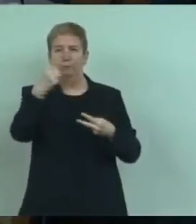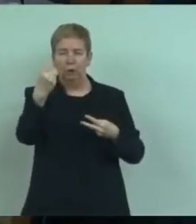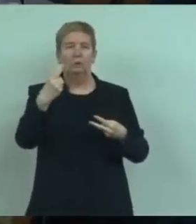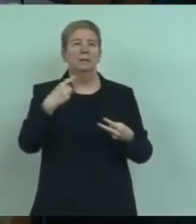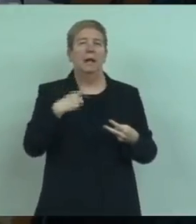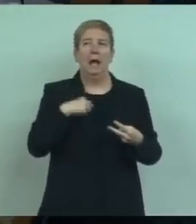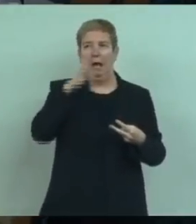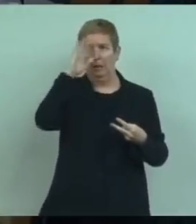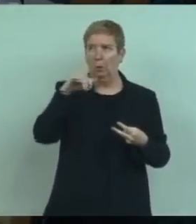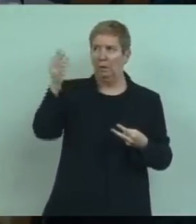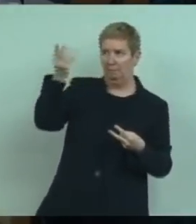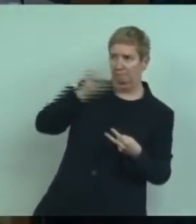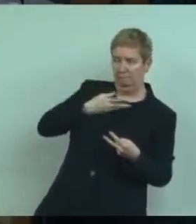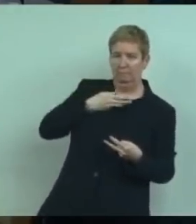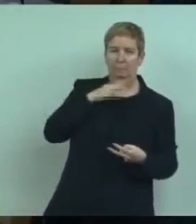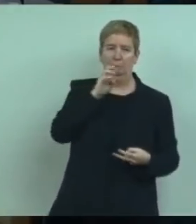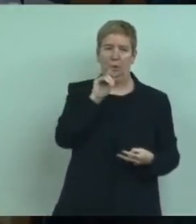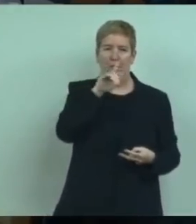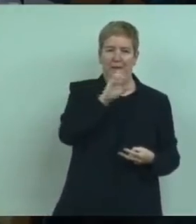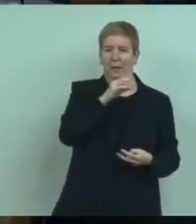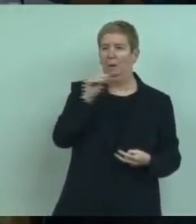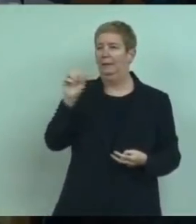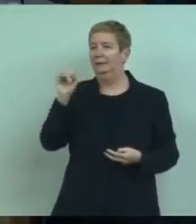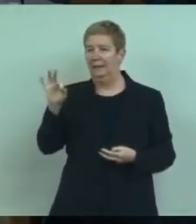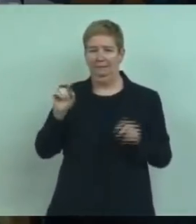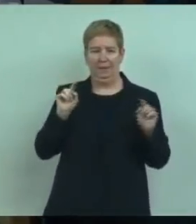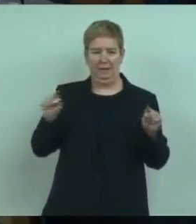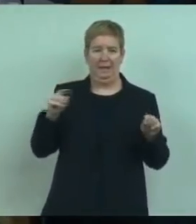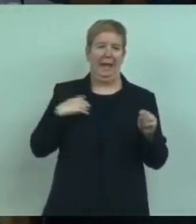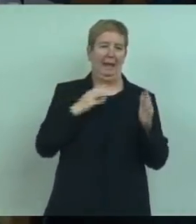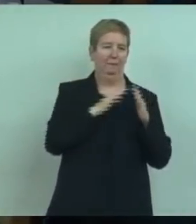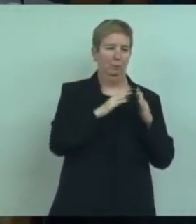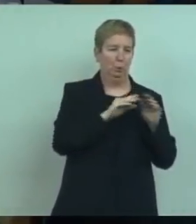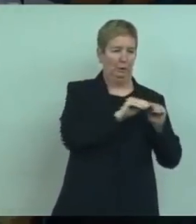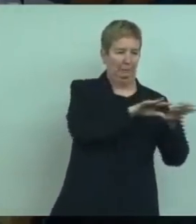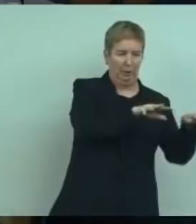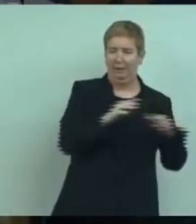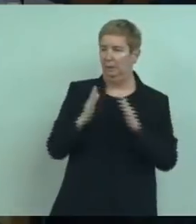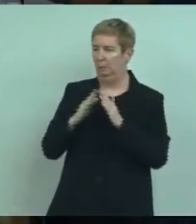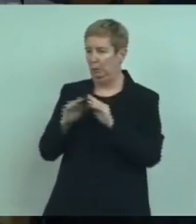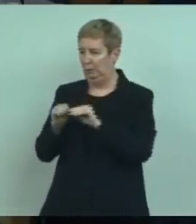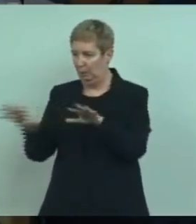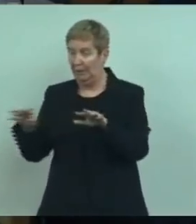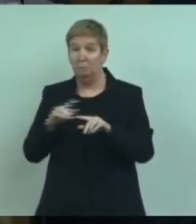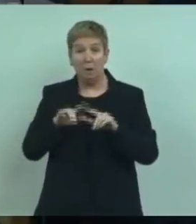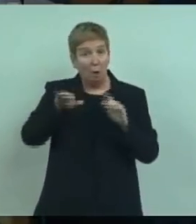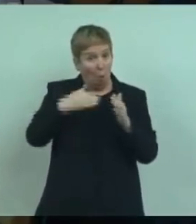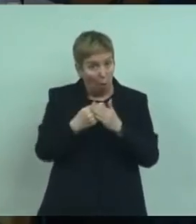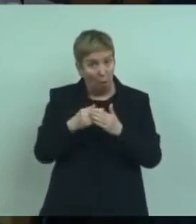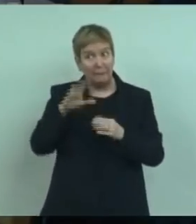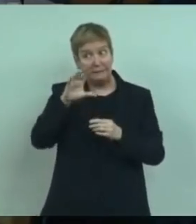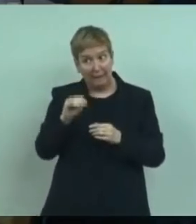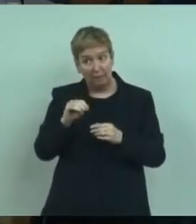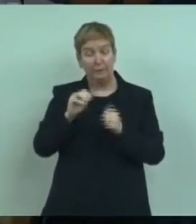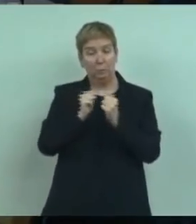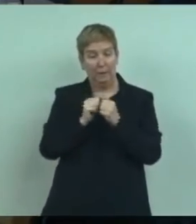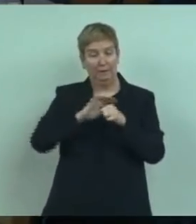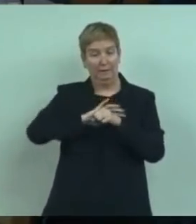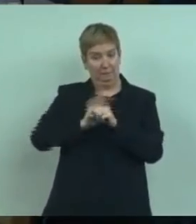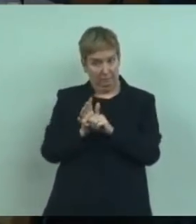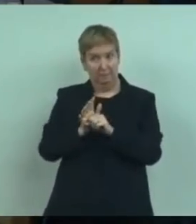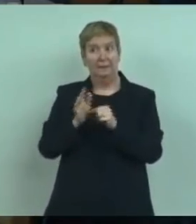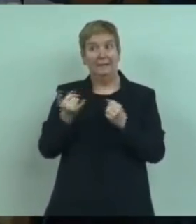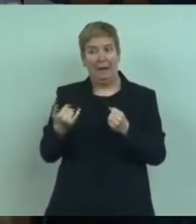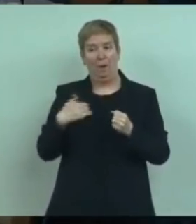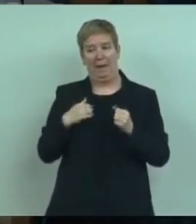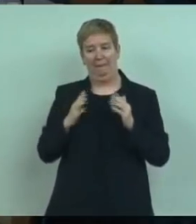told in the past Bernalillo and Santa Fe counties have community spread, but I'm not clear on if all the counties with COVID-19 now have it or which